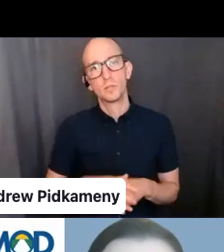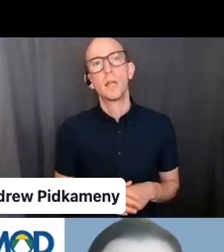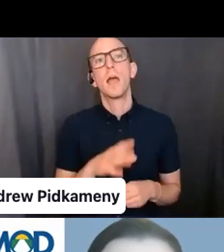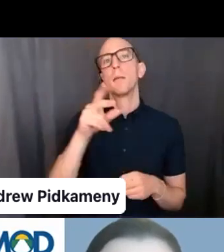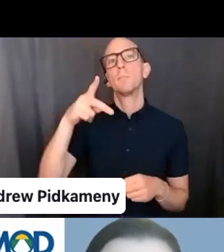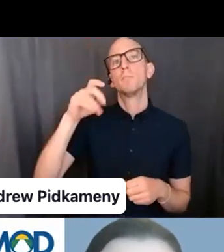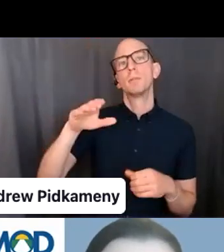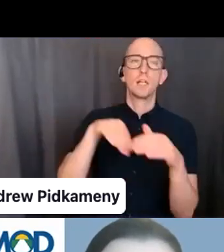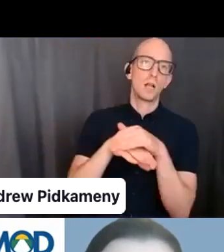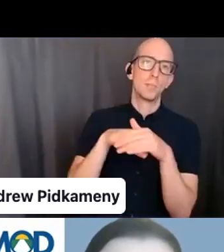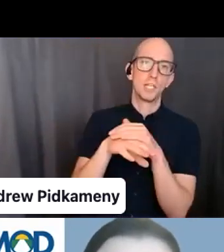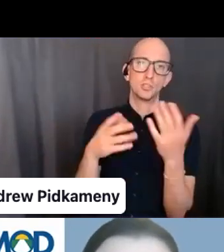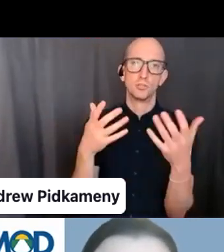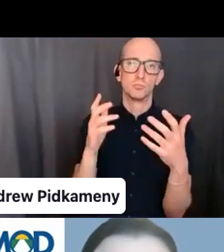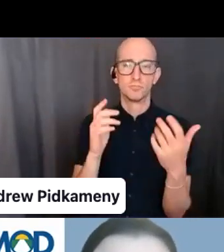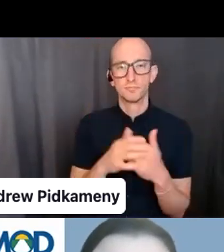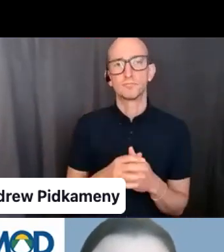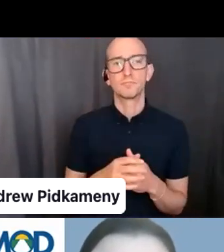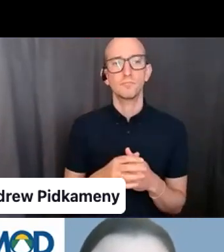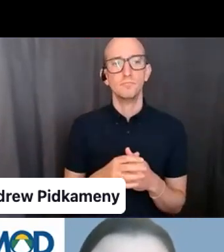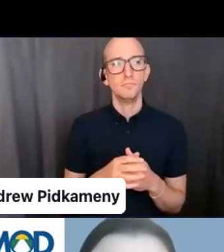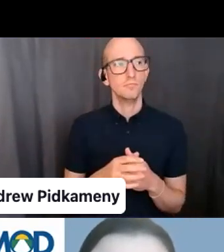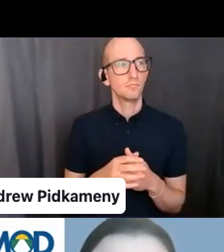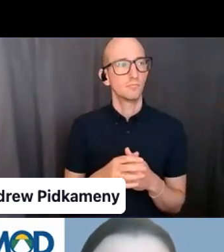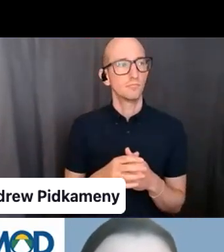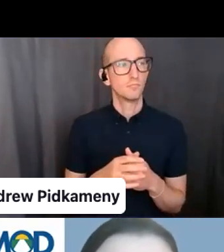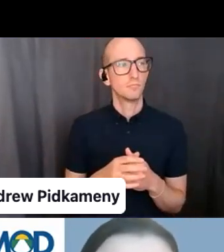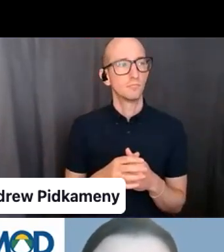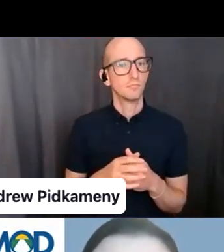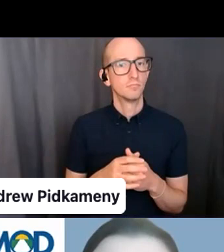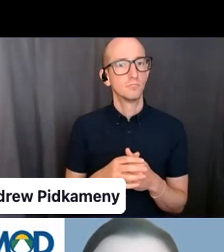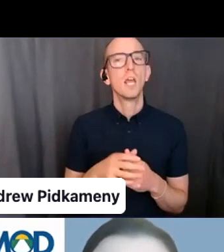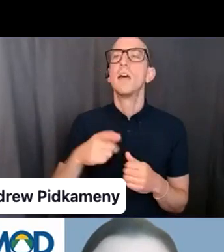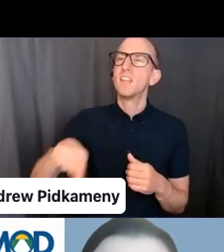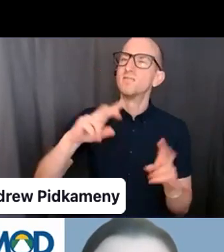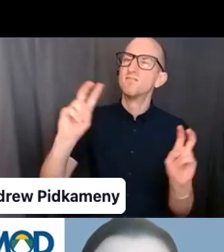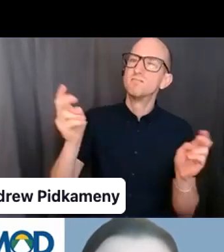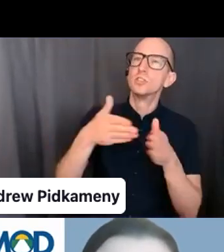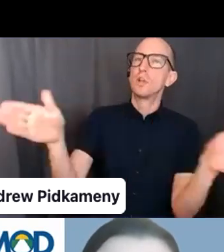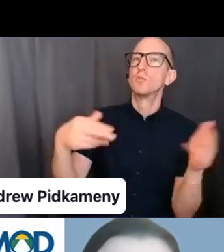the presentation, I'll refer to both of these together as public places. And we're always going to want to